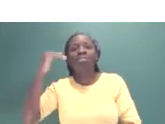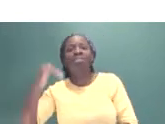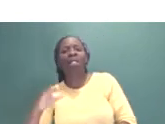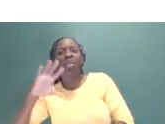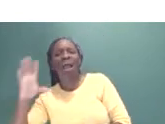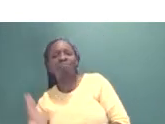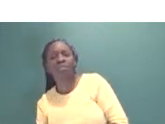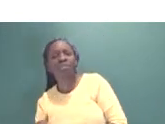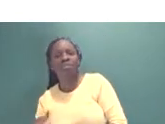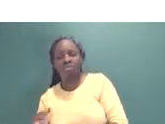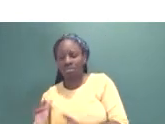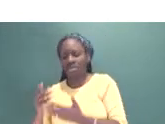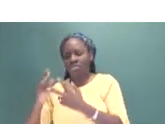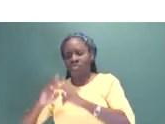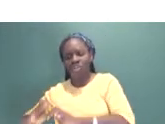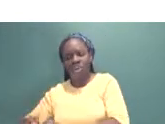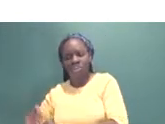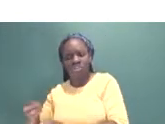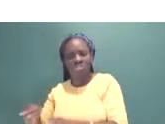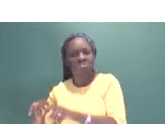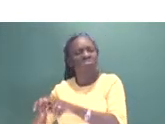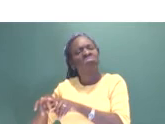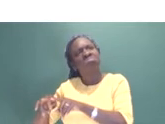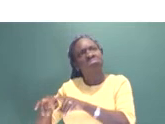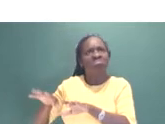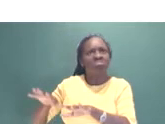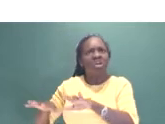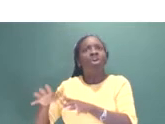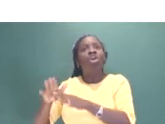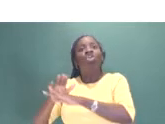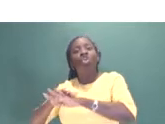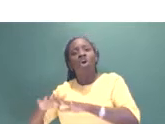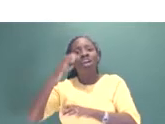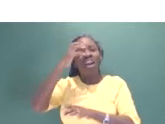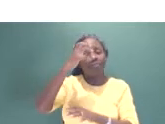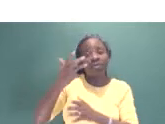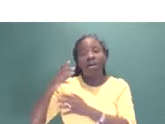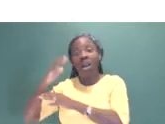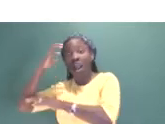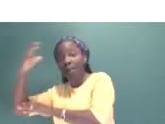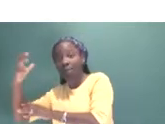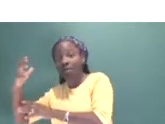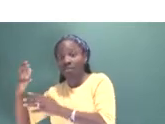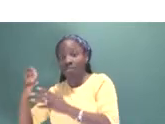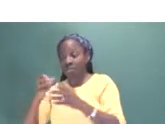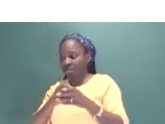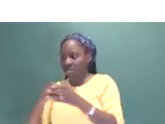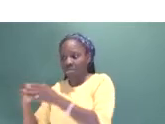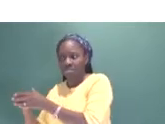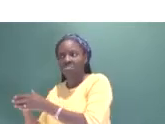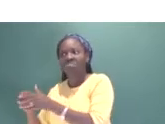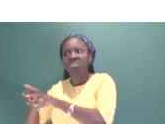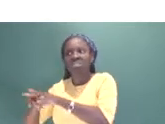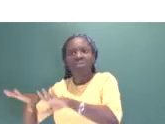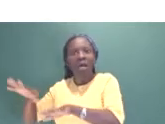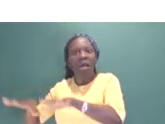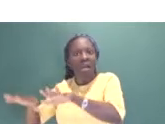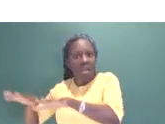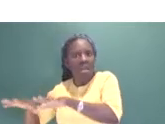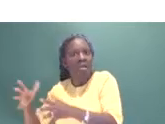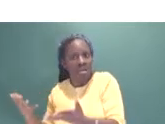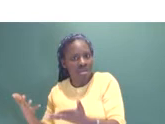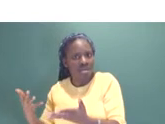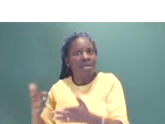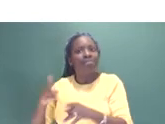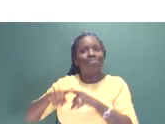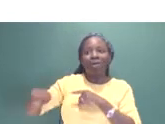much difference between what people said about government and non-government services. So it's quite interesting that although often non-government organisations do step